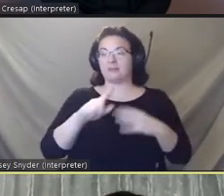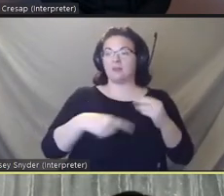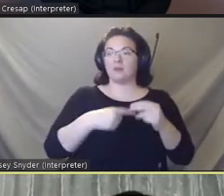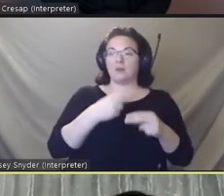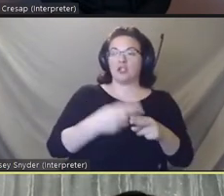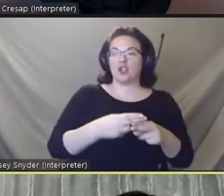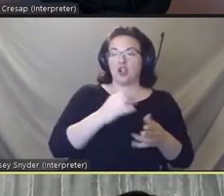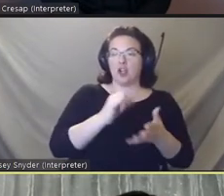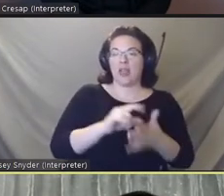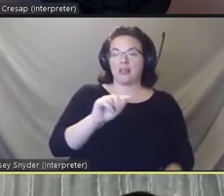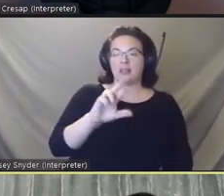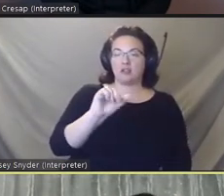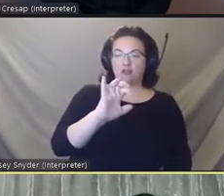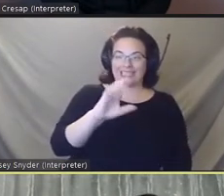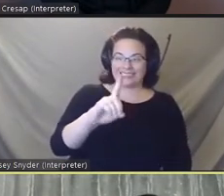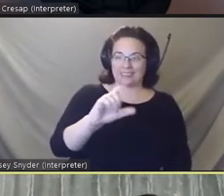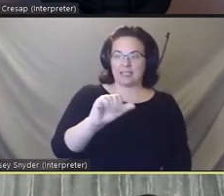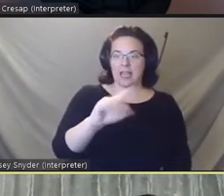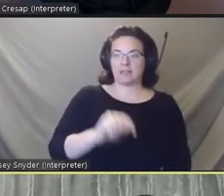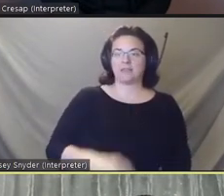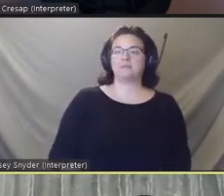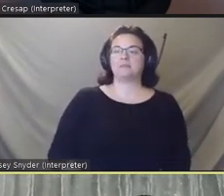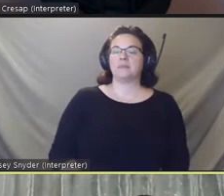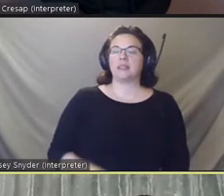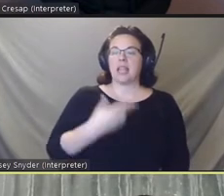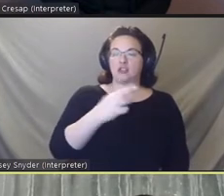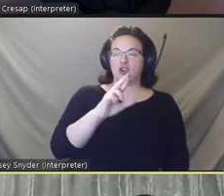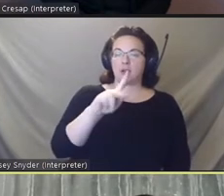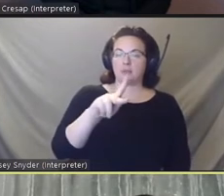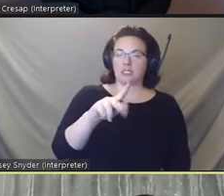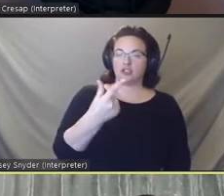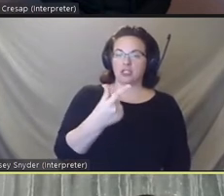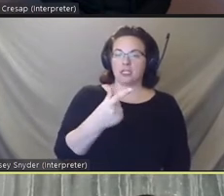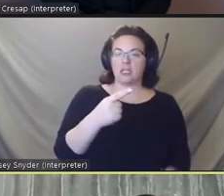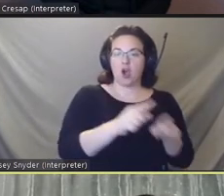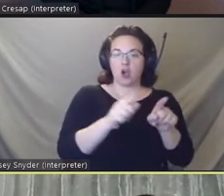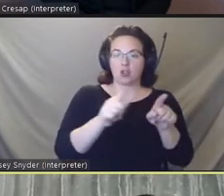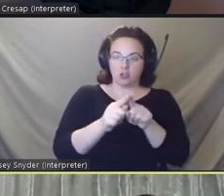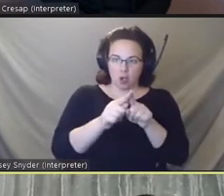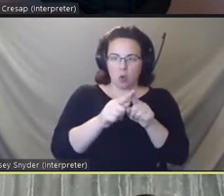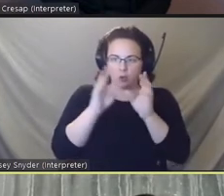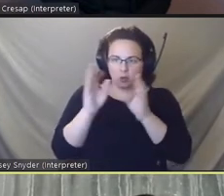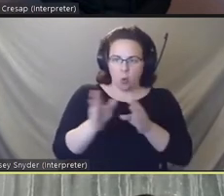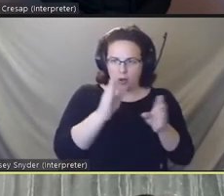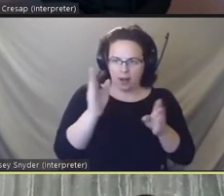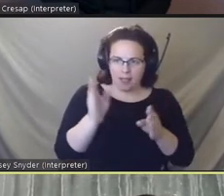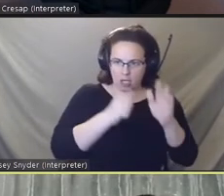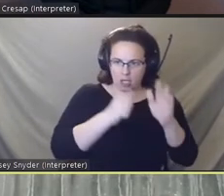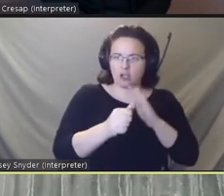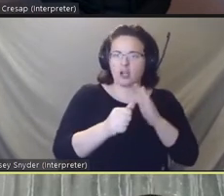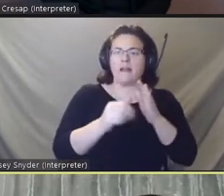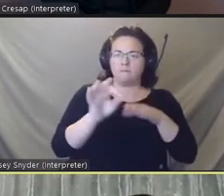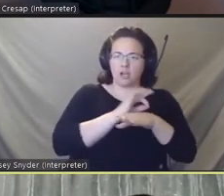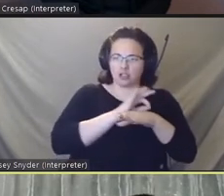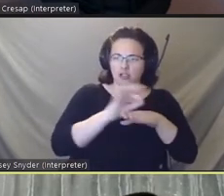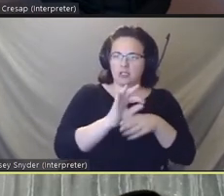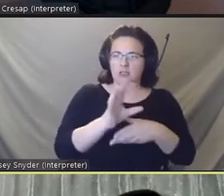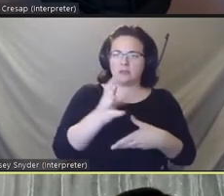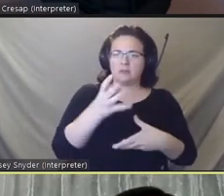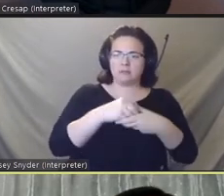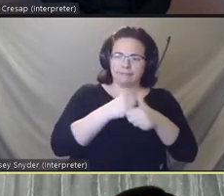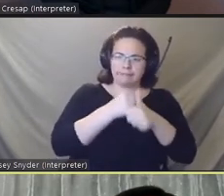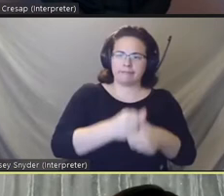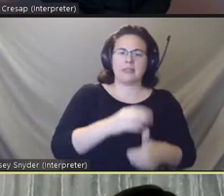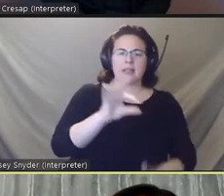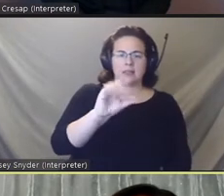The HRPG also is organized under and operates in accordance with the Federal